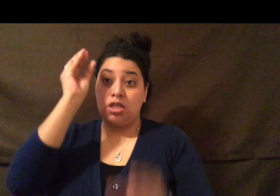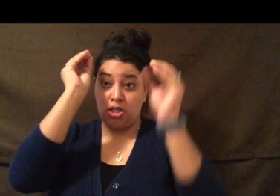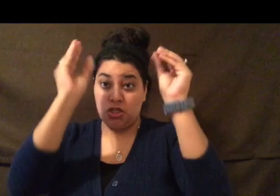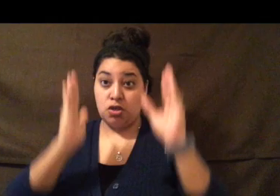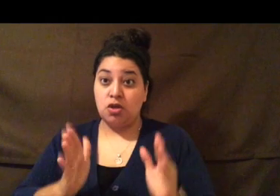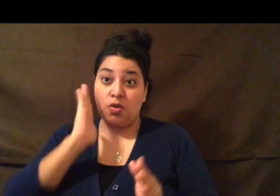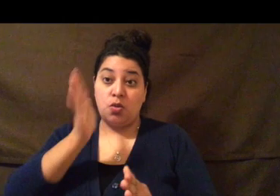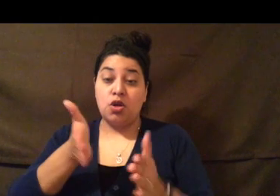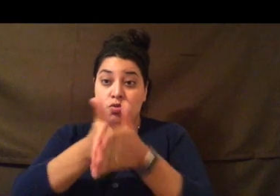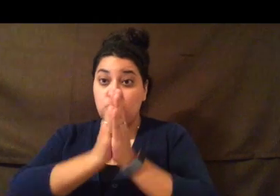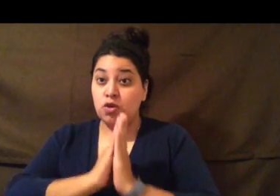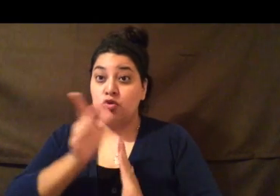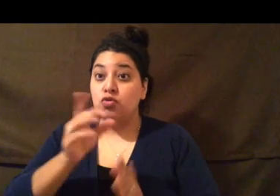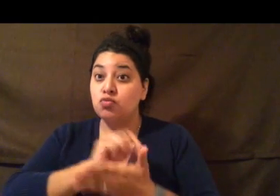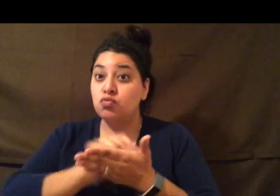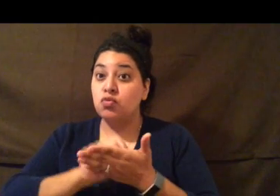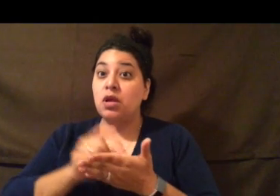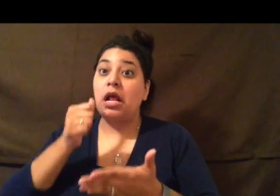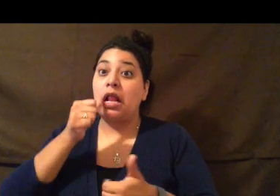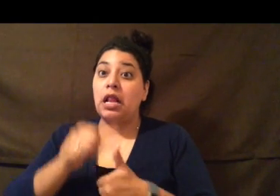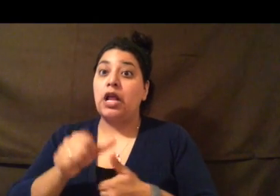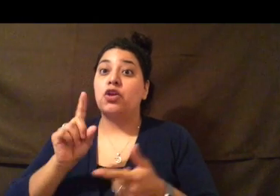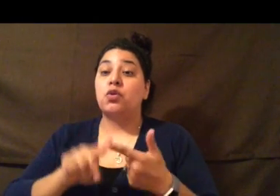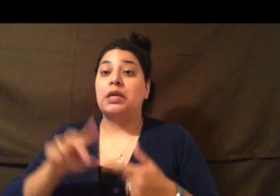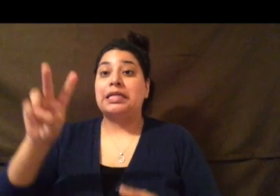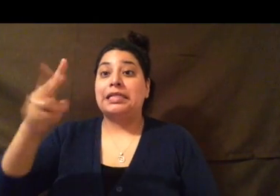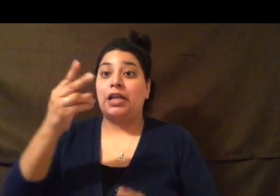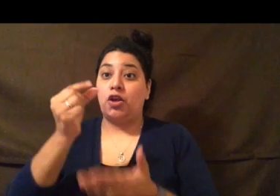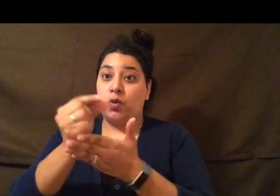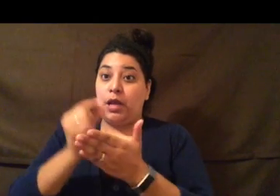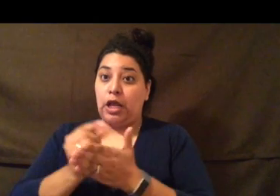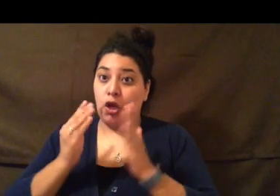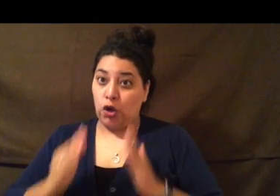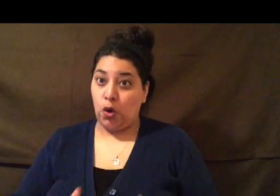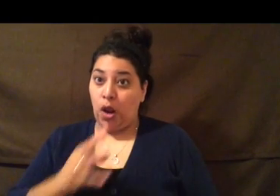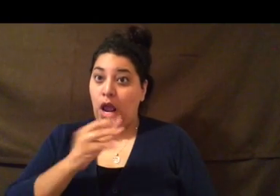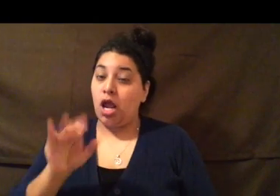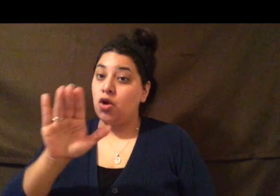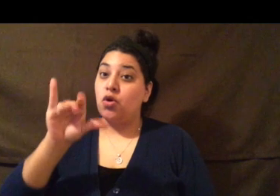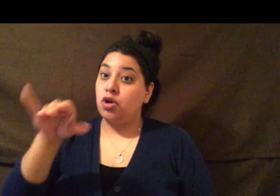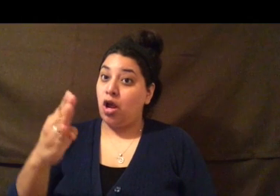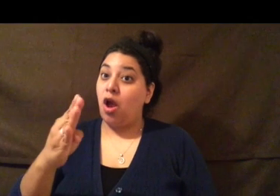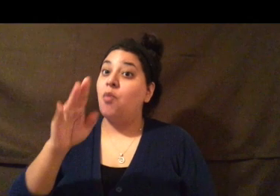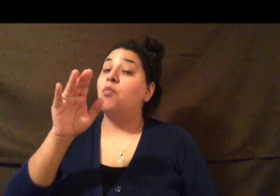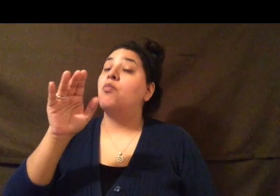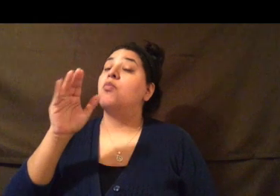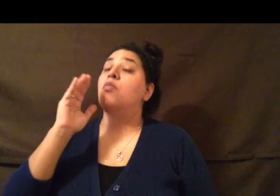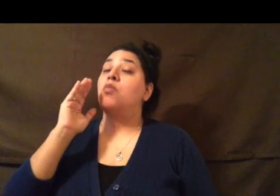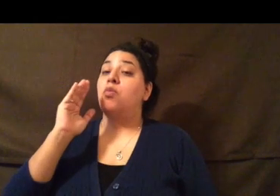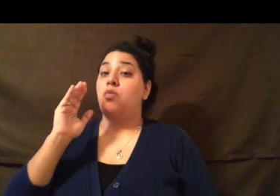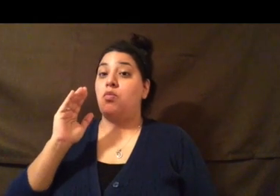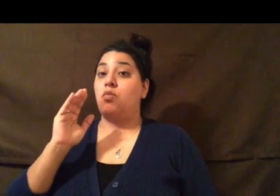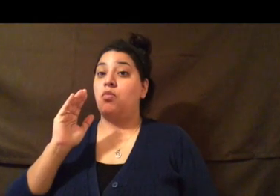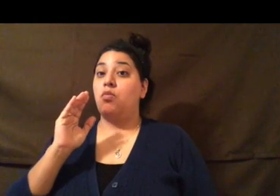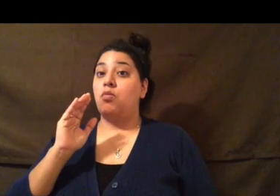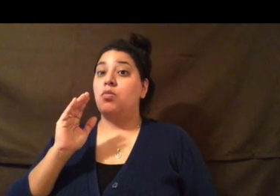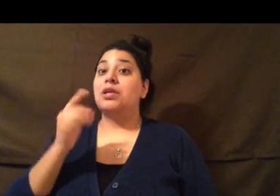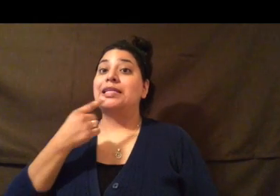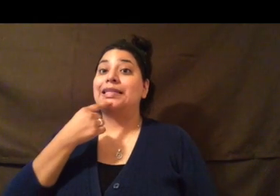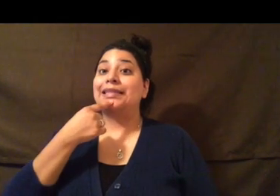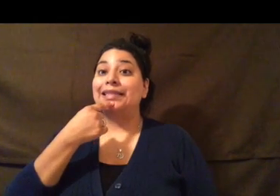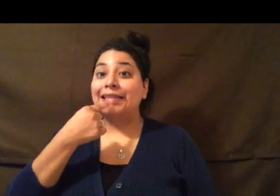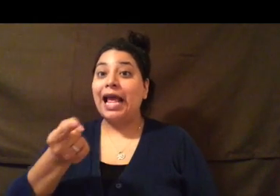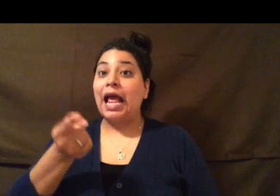your teacher is going to ask you to write a letter to a second grader. And your job in that letter is